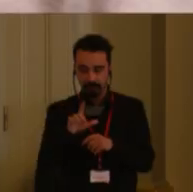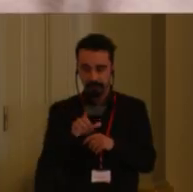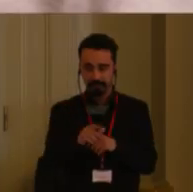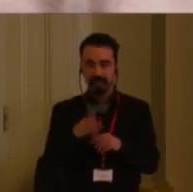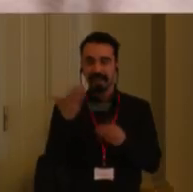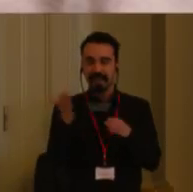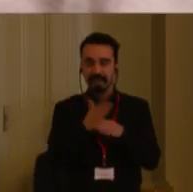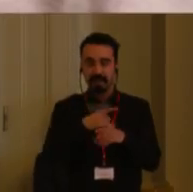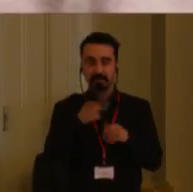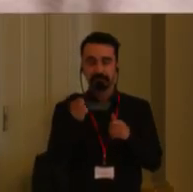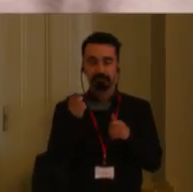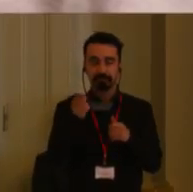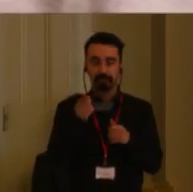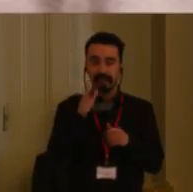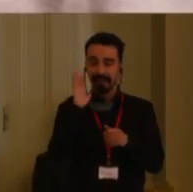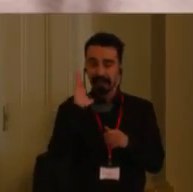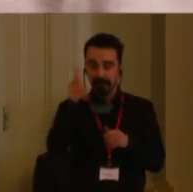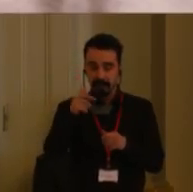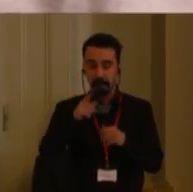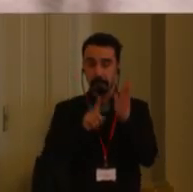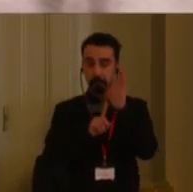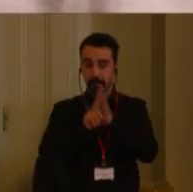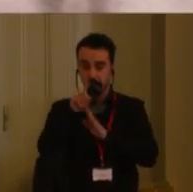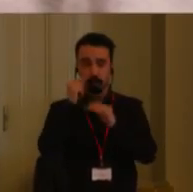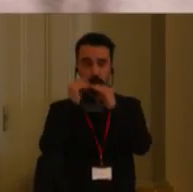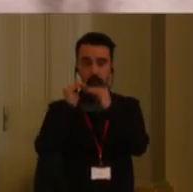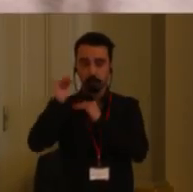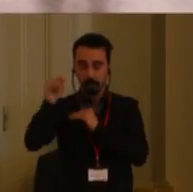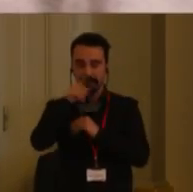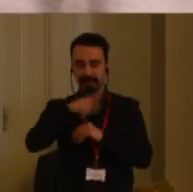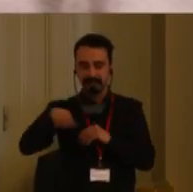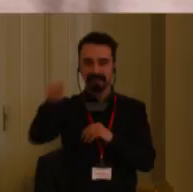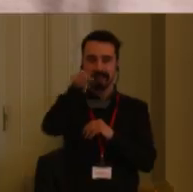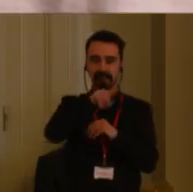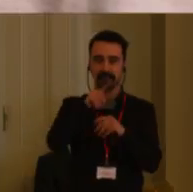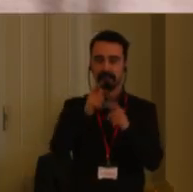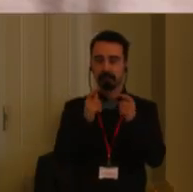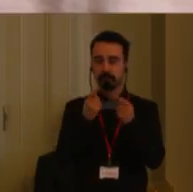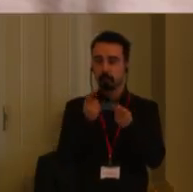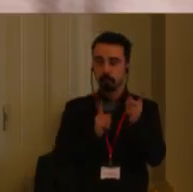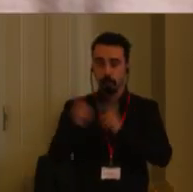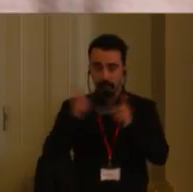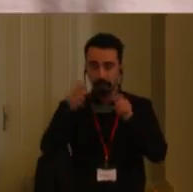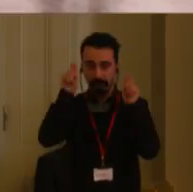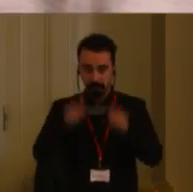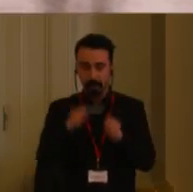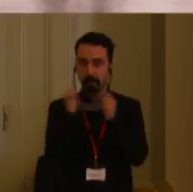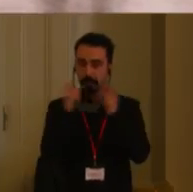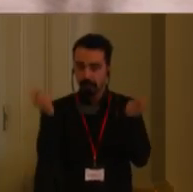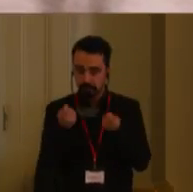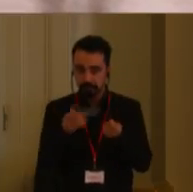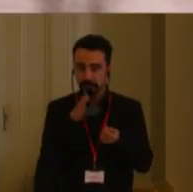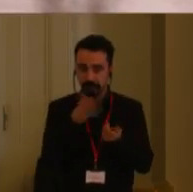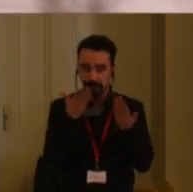of tomorrow, and to work with them to design our programs for the future. The purpose of the